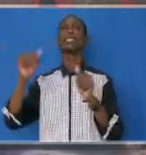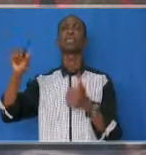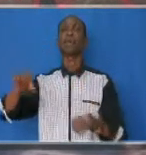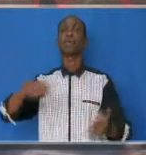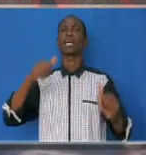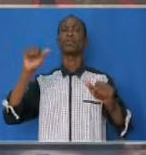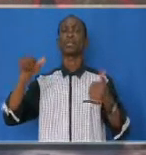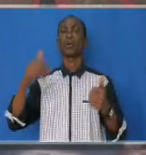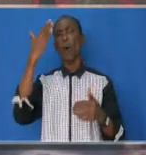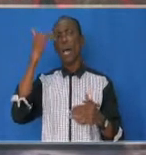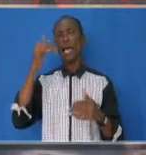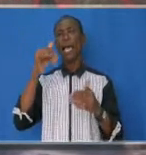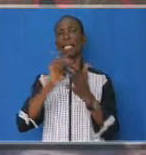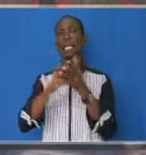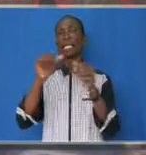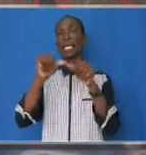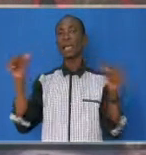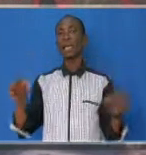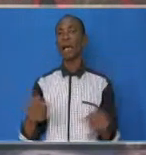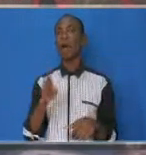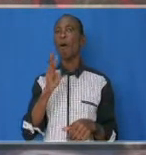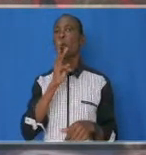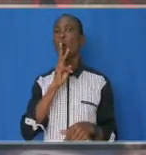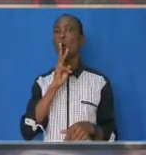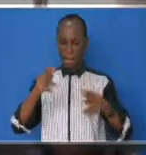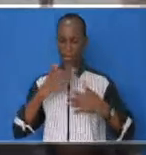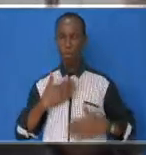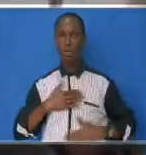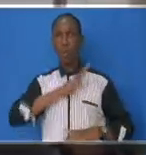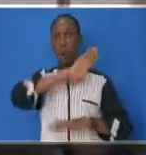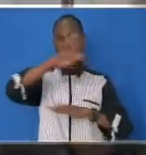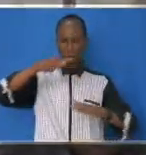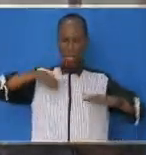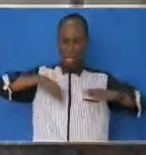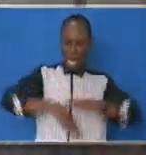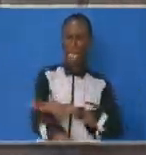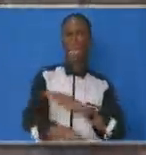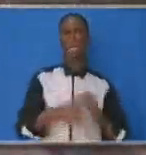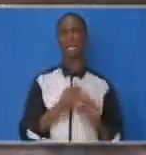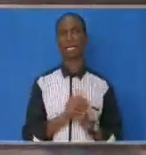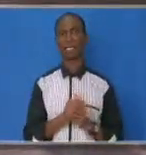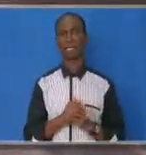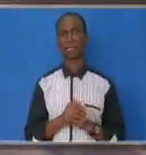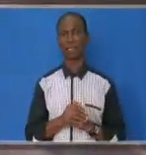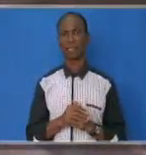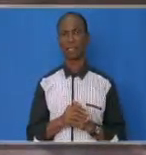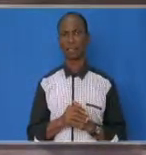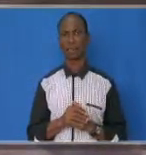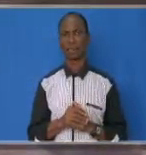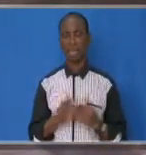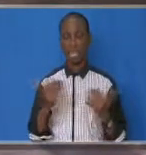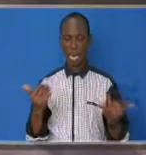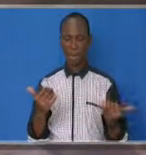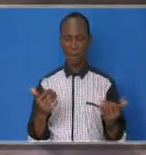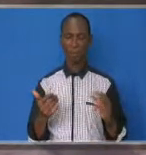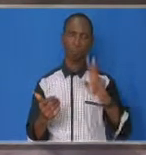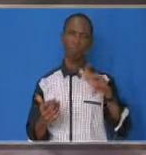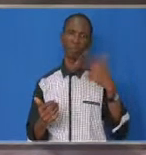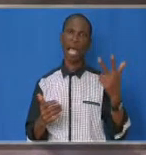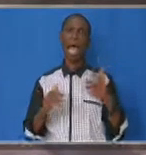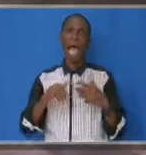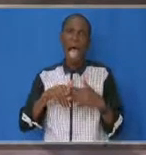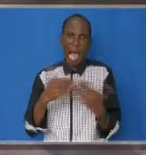to submerge, to cover. Baptism is not the same as sprinkling.